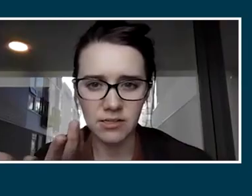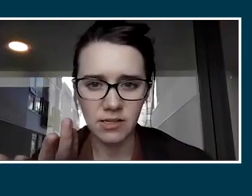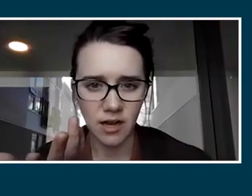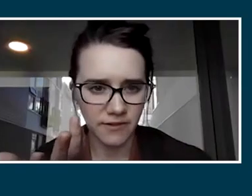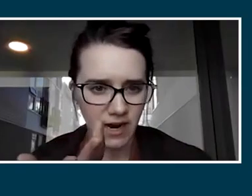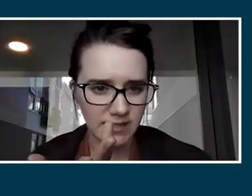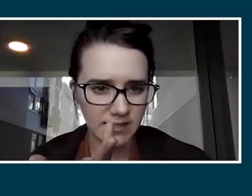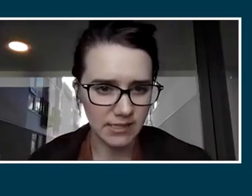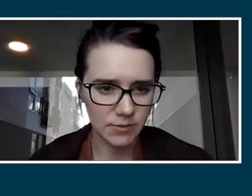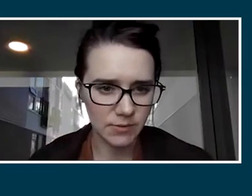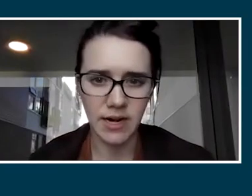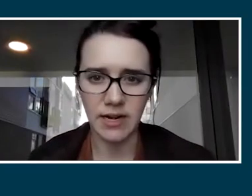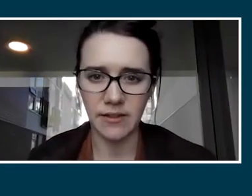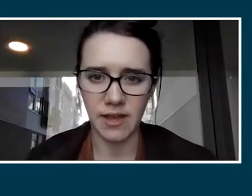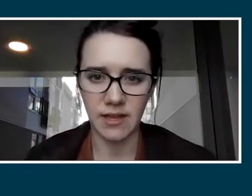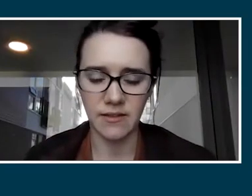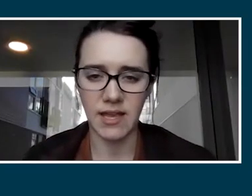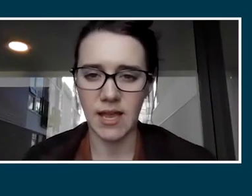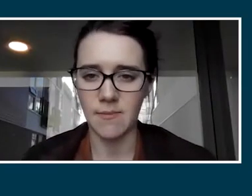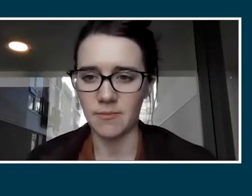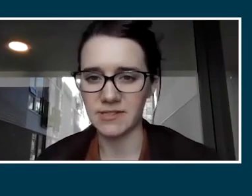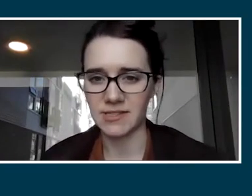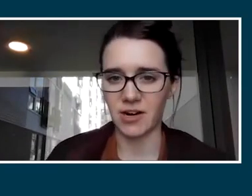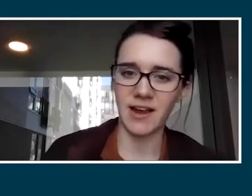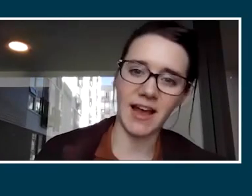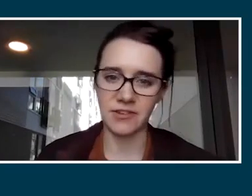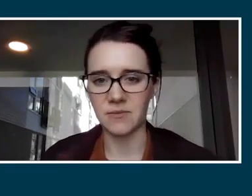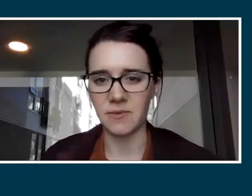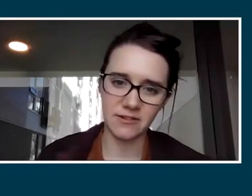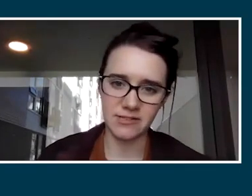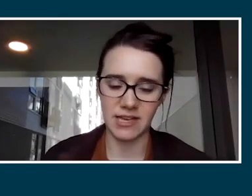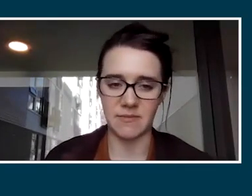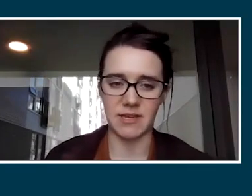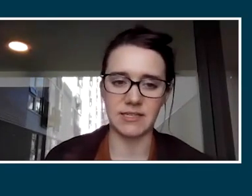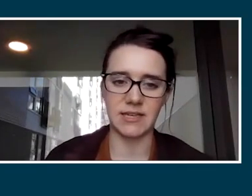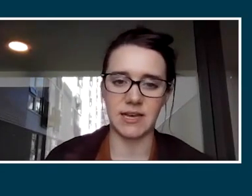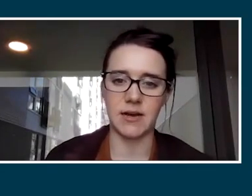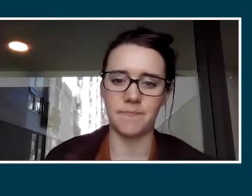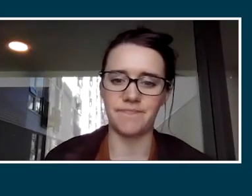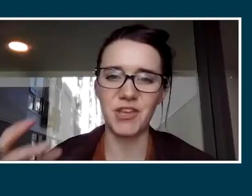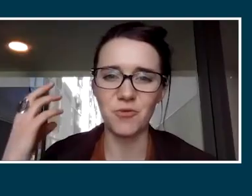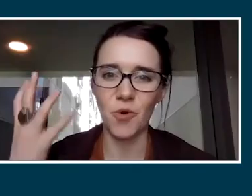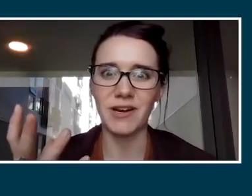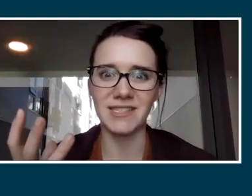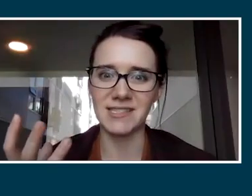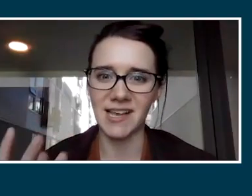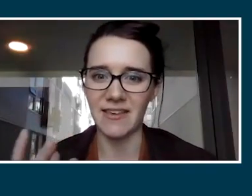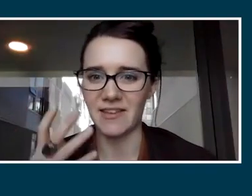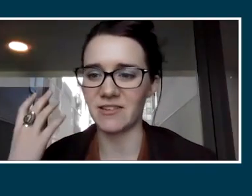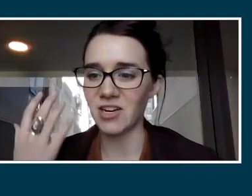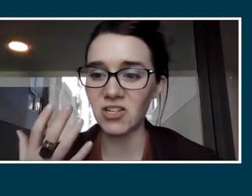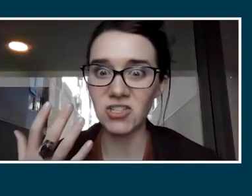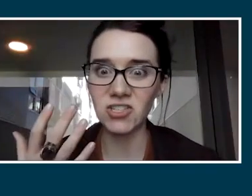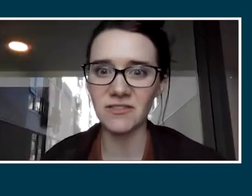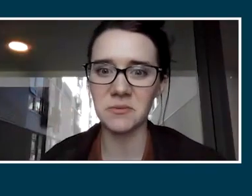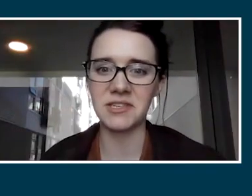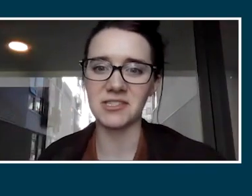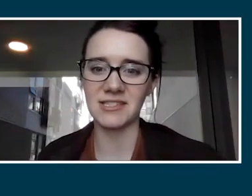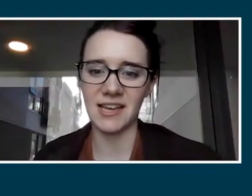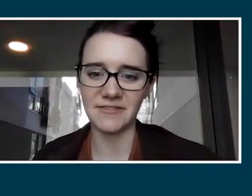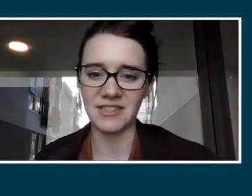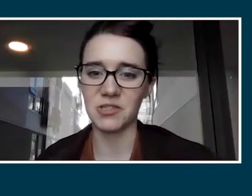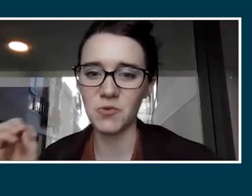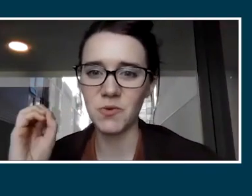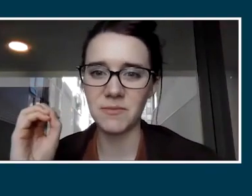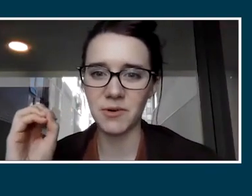Yeah. Was there anything, Lindsay often asks this, was there anything that came up, this is our after the panel segment, that you wanted